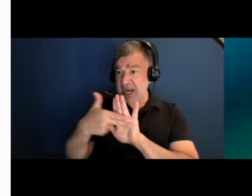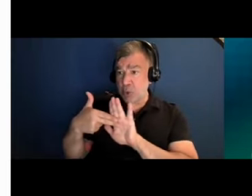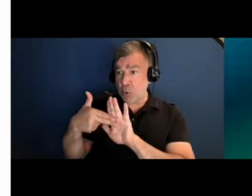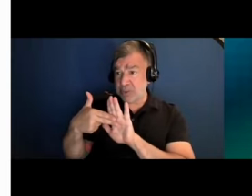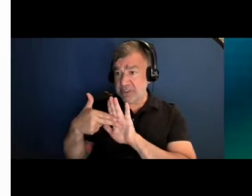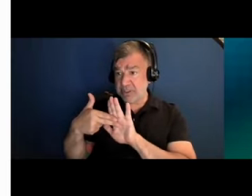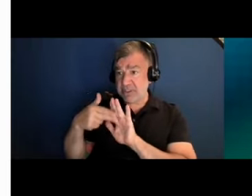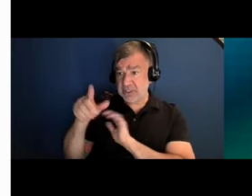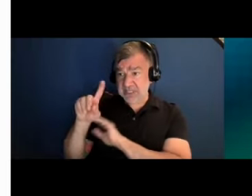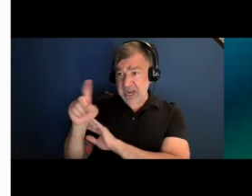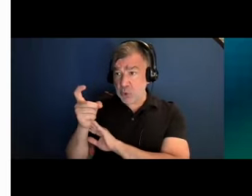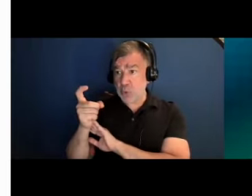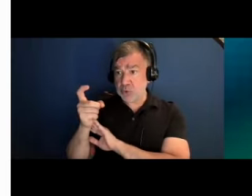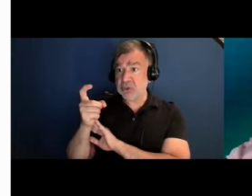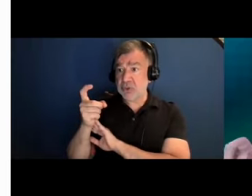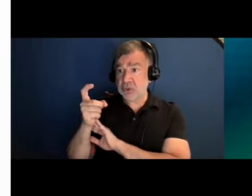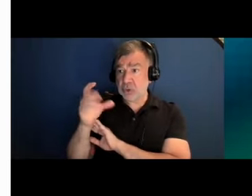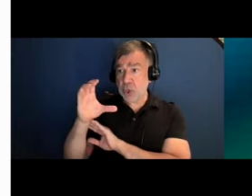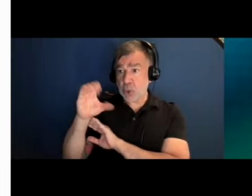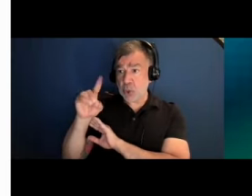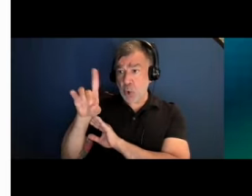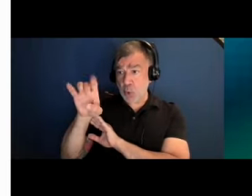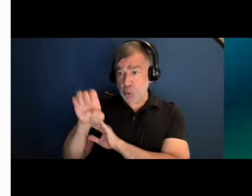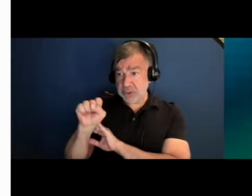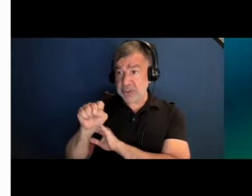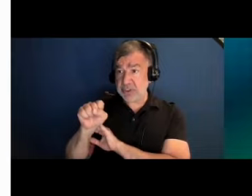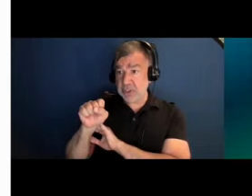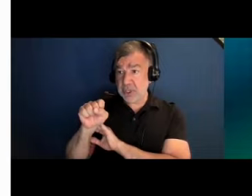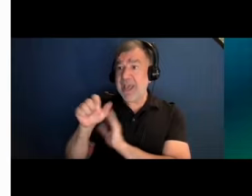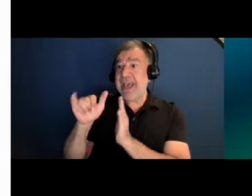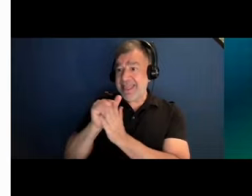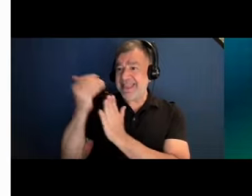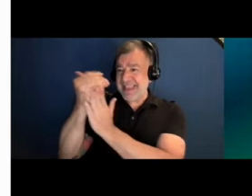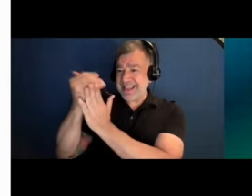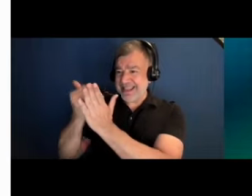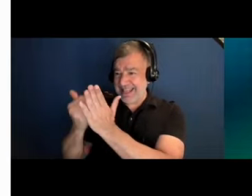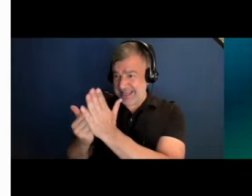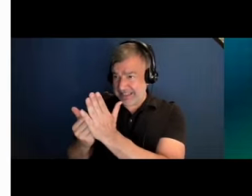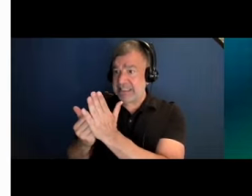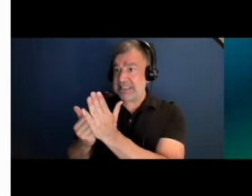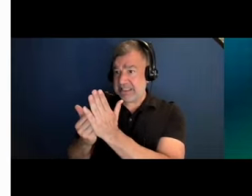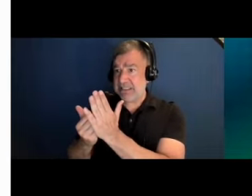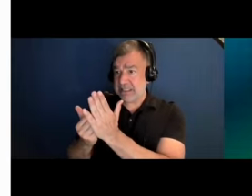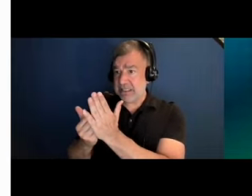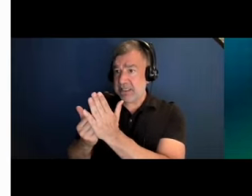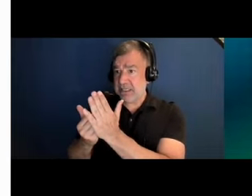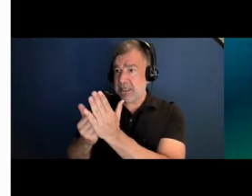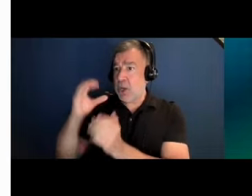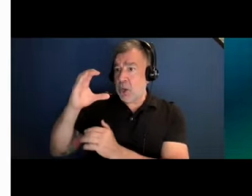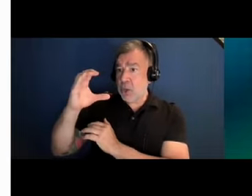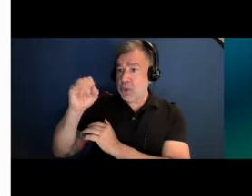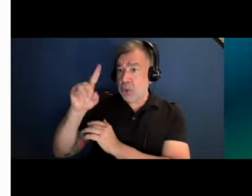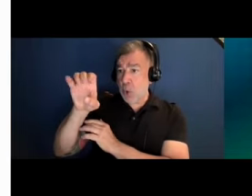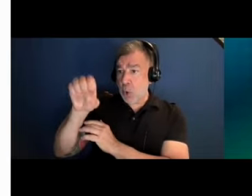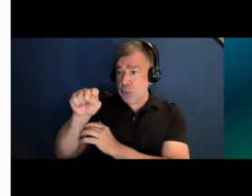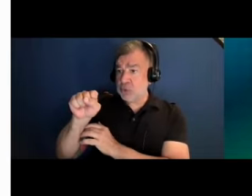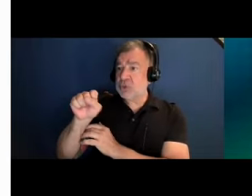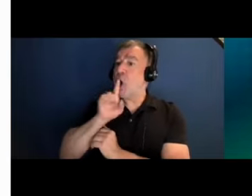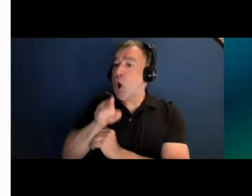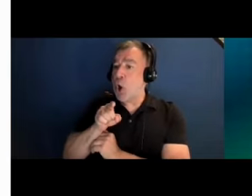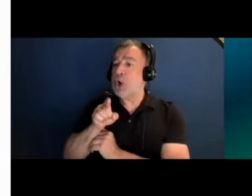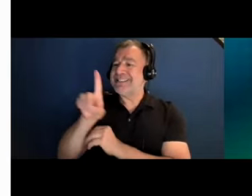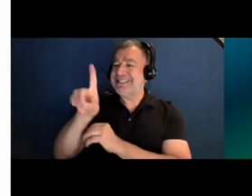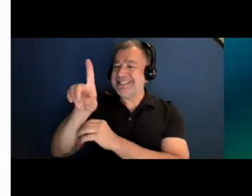or codes and diagnoses that were listed under each of those codes. Those are disabilities